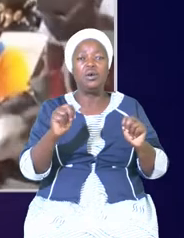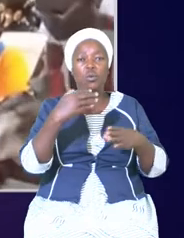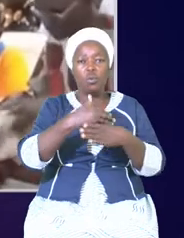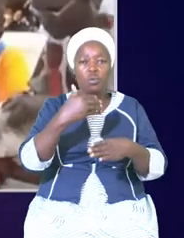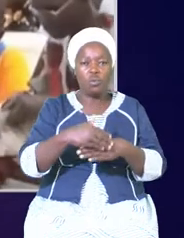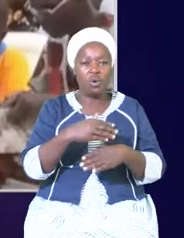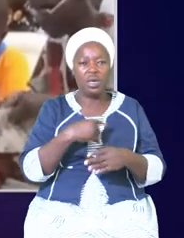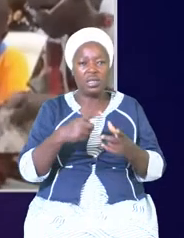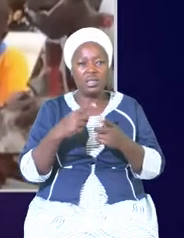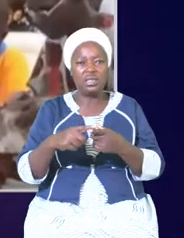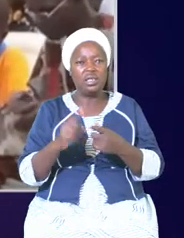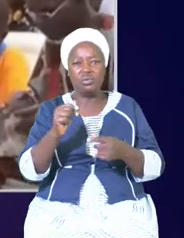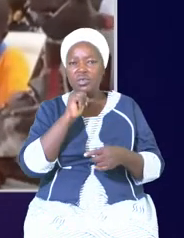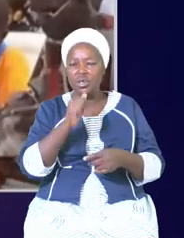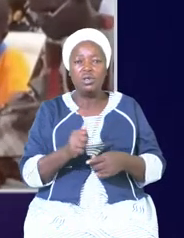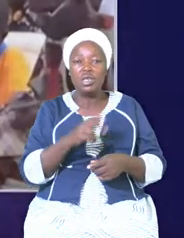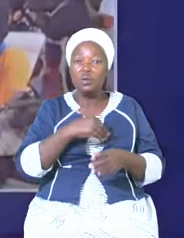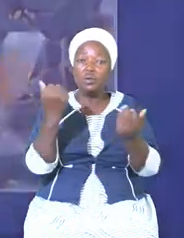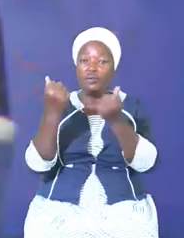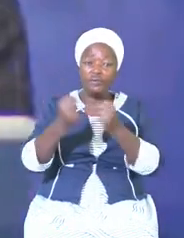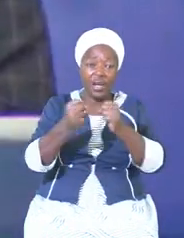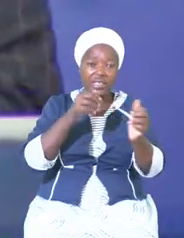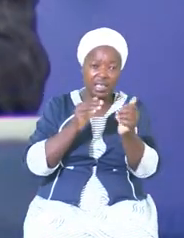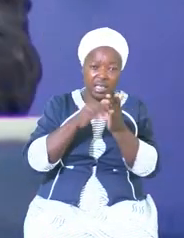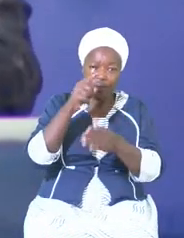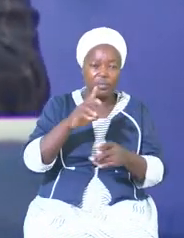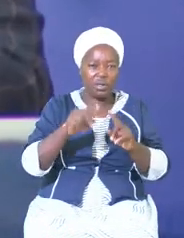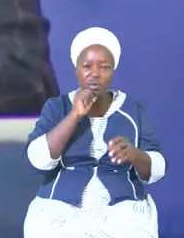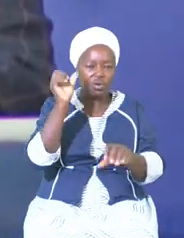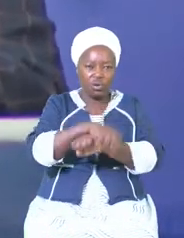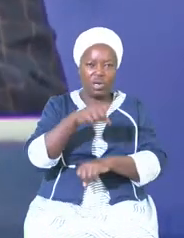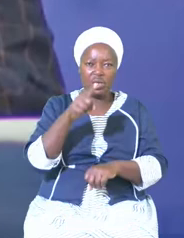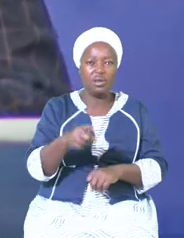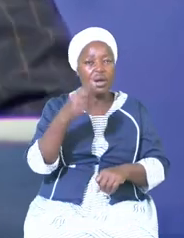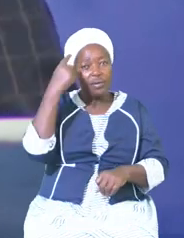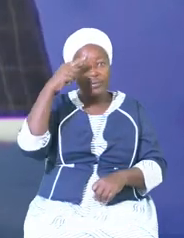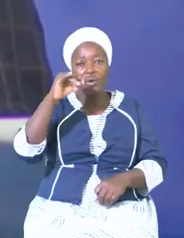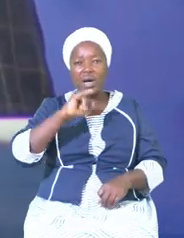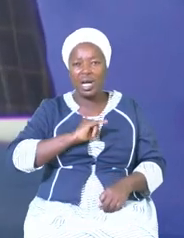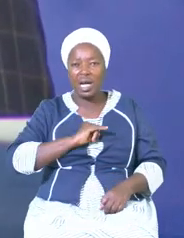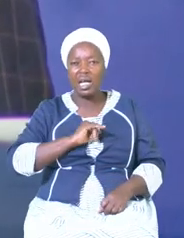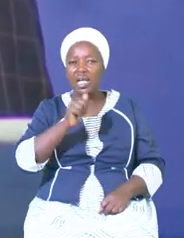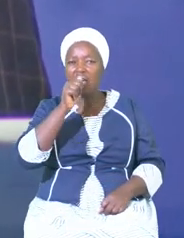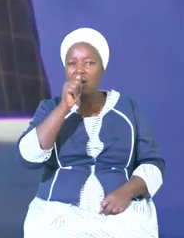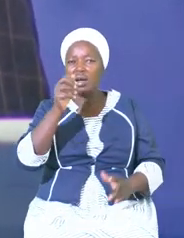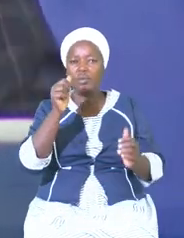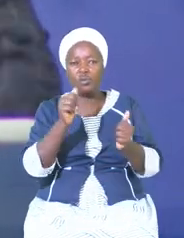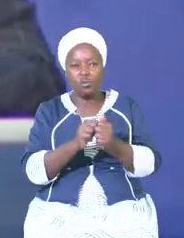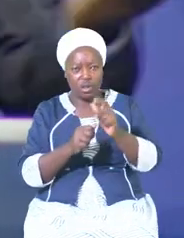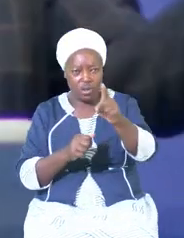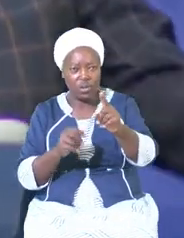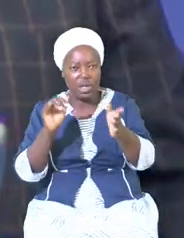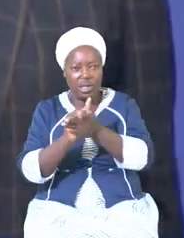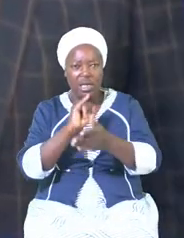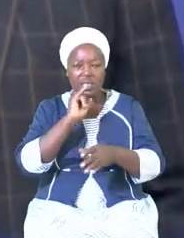shall not prevail. They shall not prevail against thee, for I am with thee. That's Emmanuel, God with